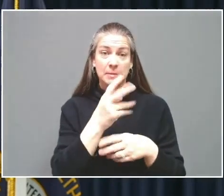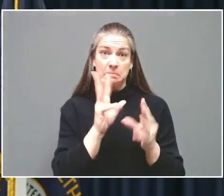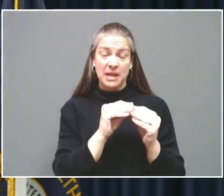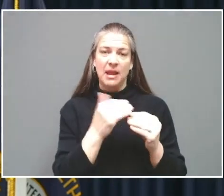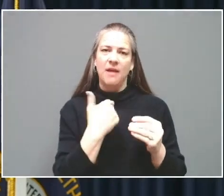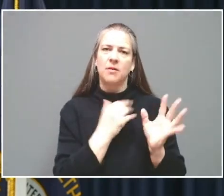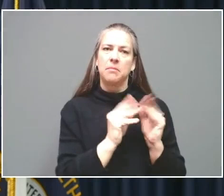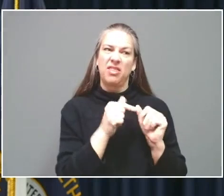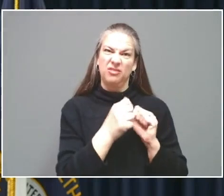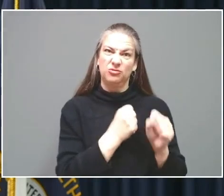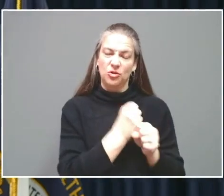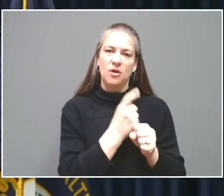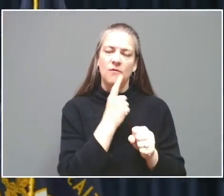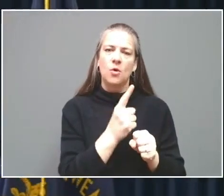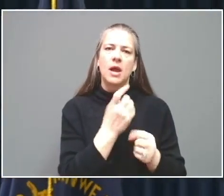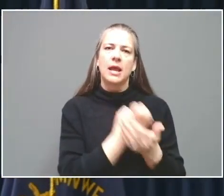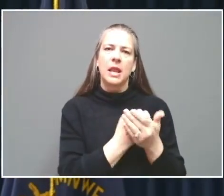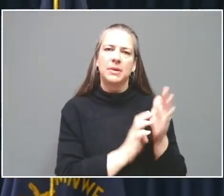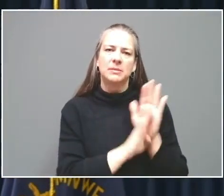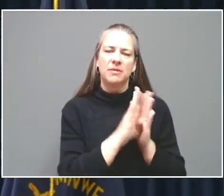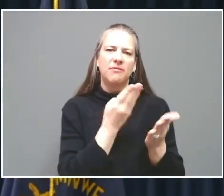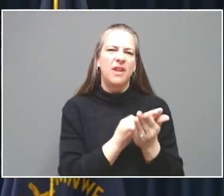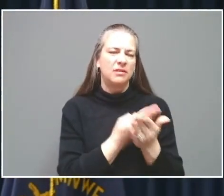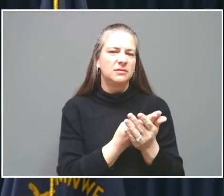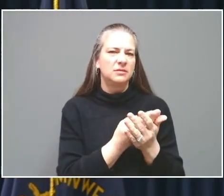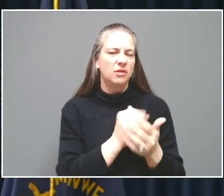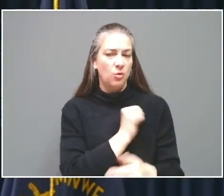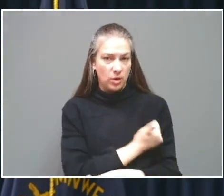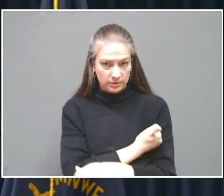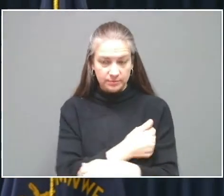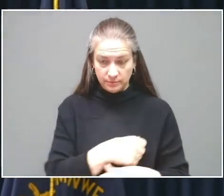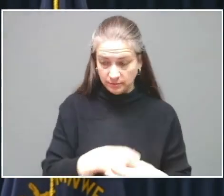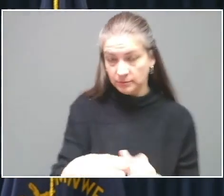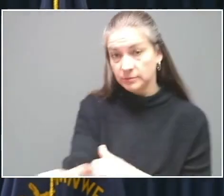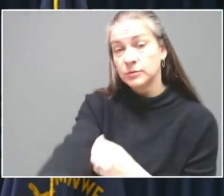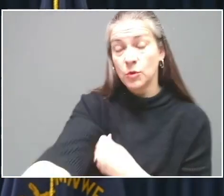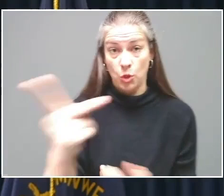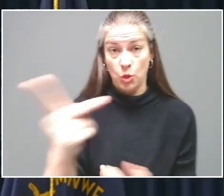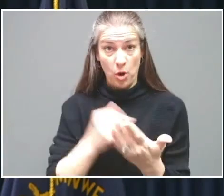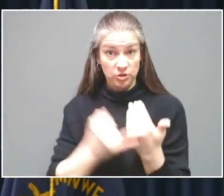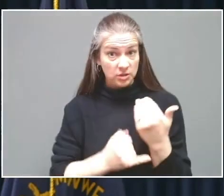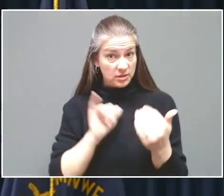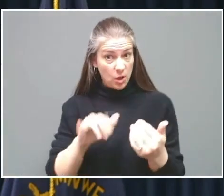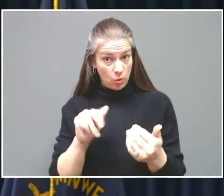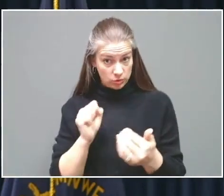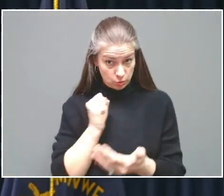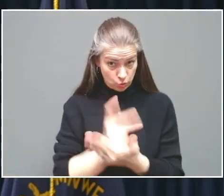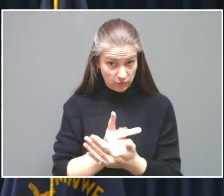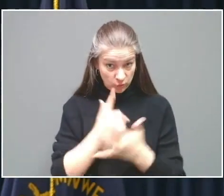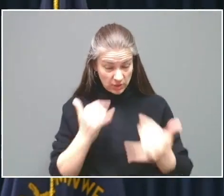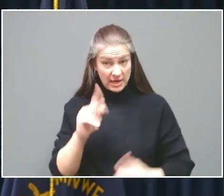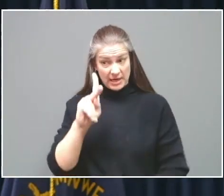Development Finance Authority. Included in the projects approved today, Kentucky has seen